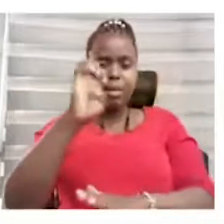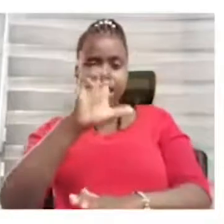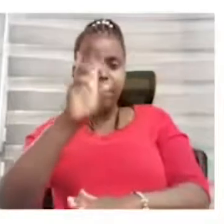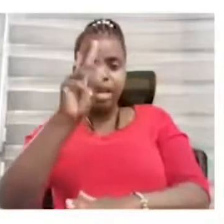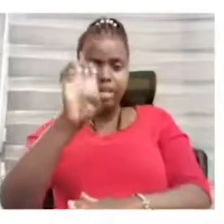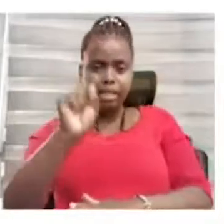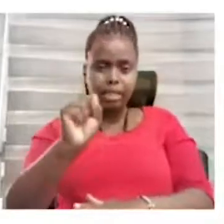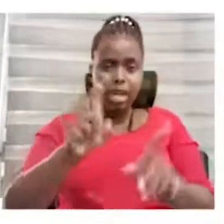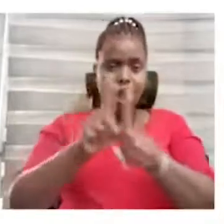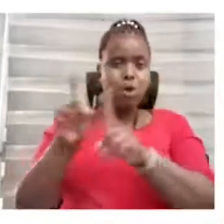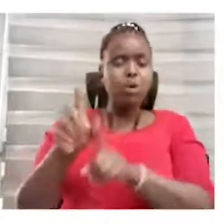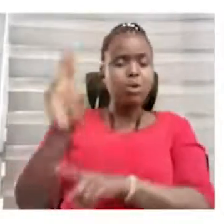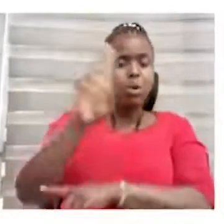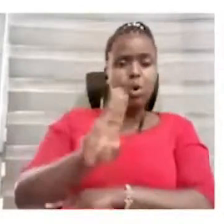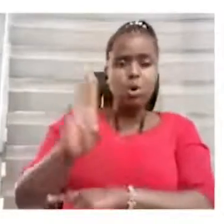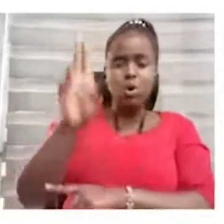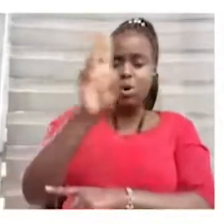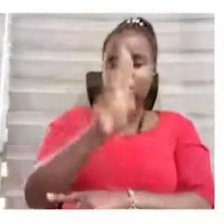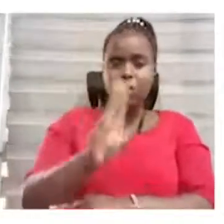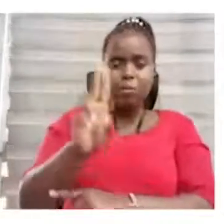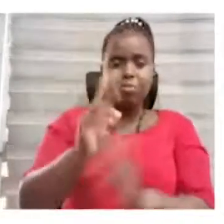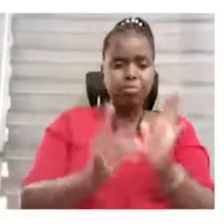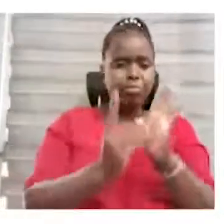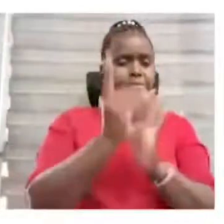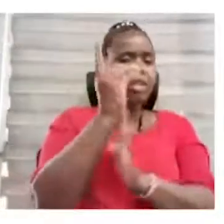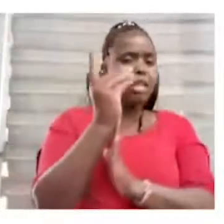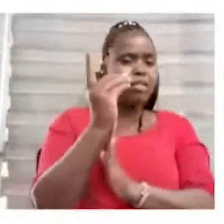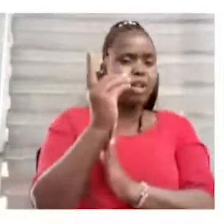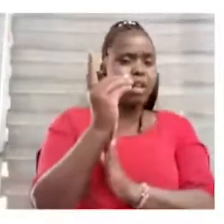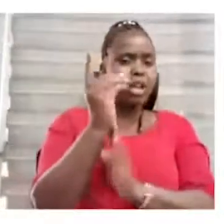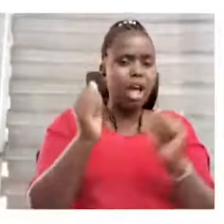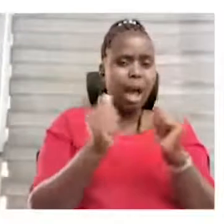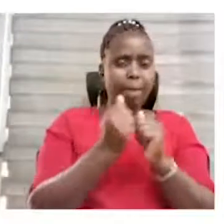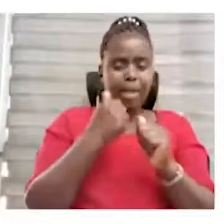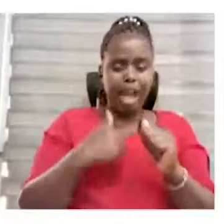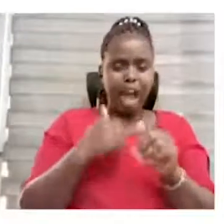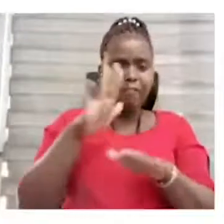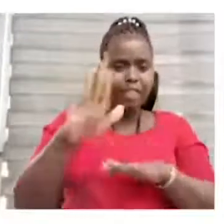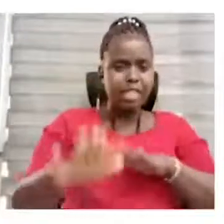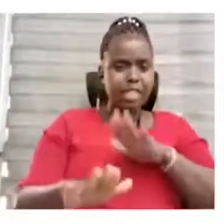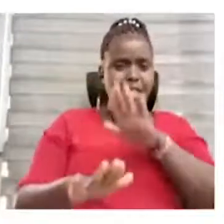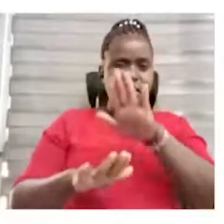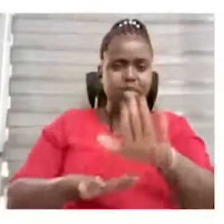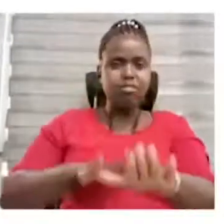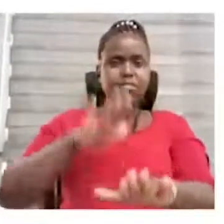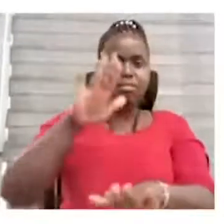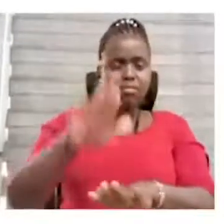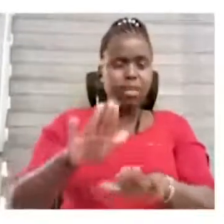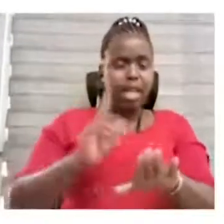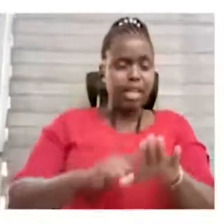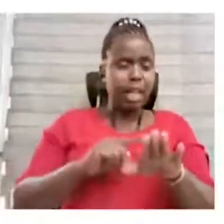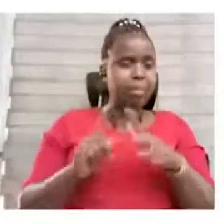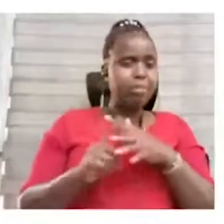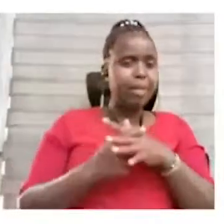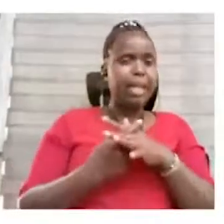a little bit extra time as a developer to just like go through those steps, especially early or in the beginning phase of development